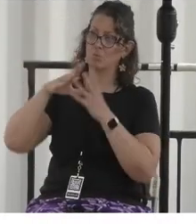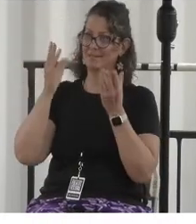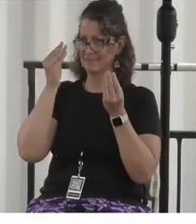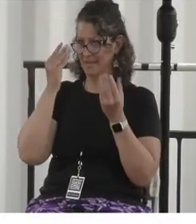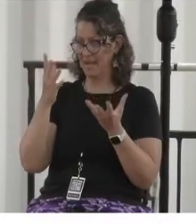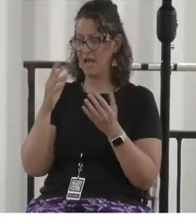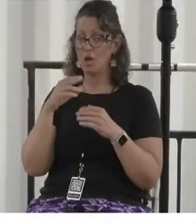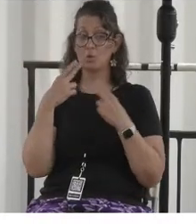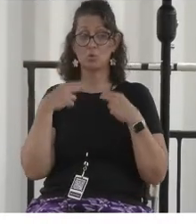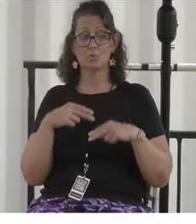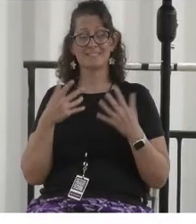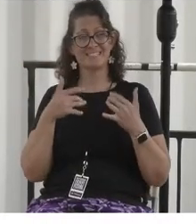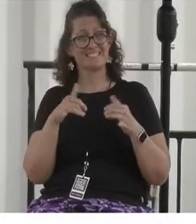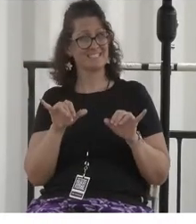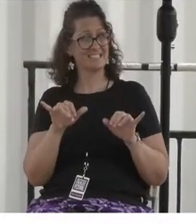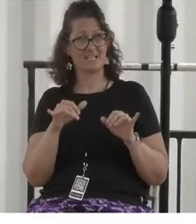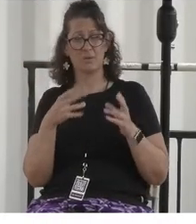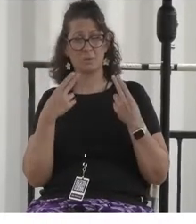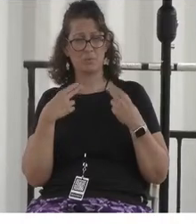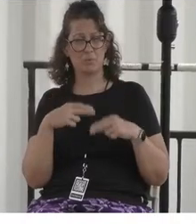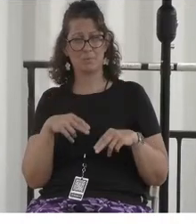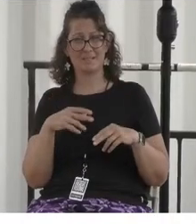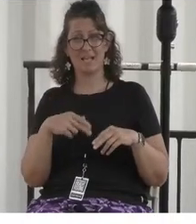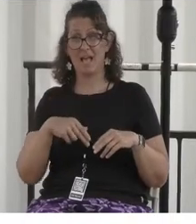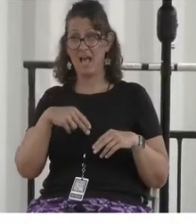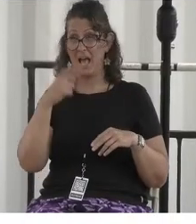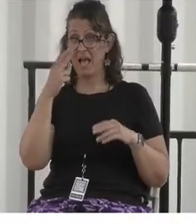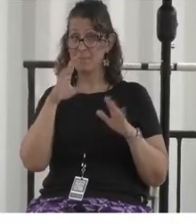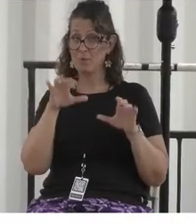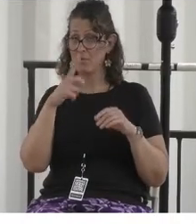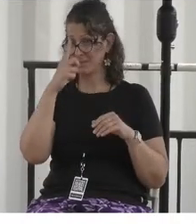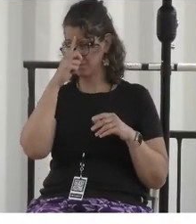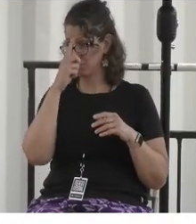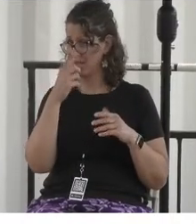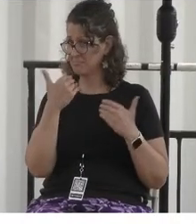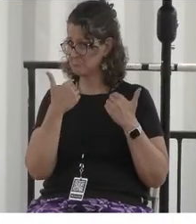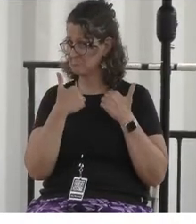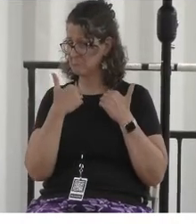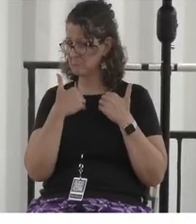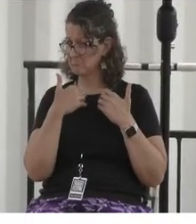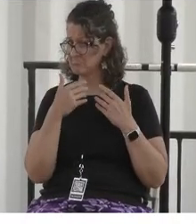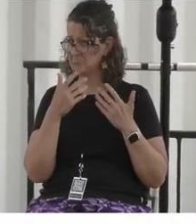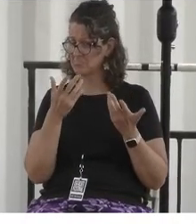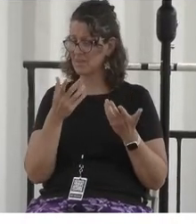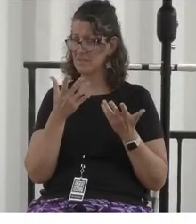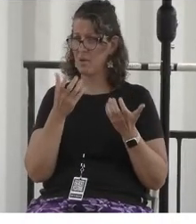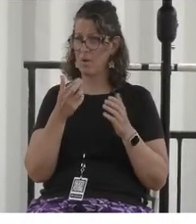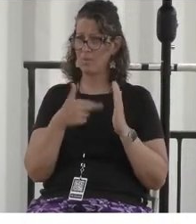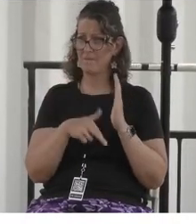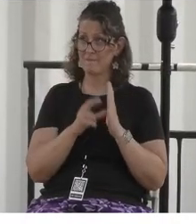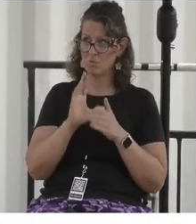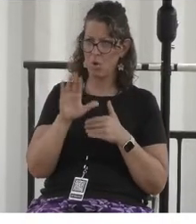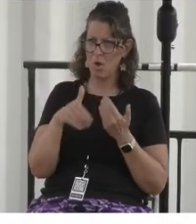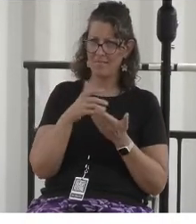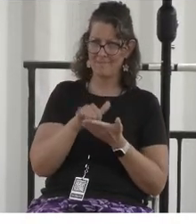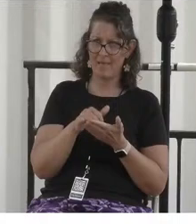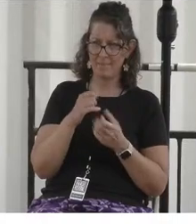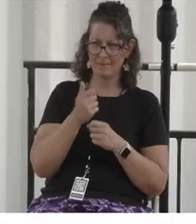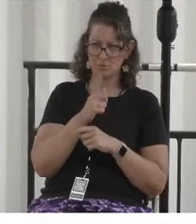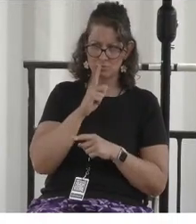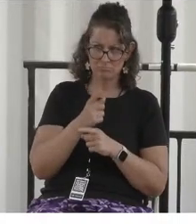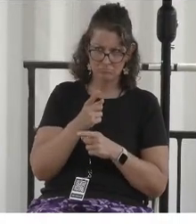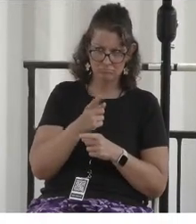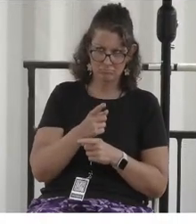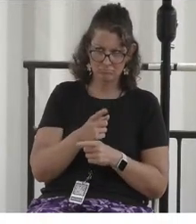And humans are still humans, and they still have really high performance brains. And they want to be able to review all that for accuracy. And